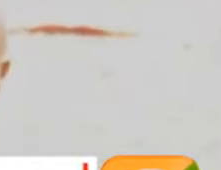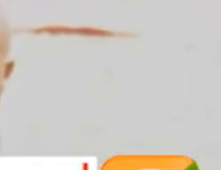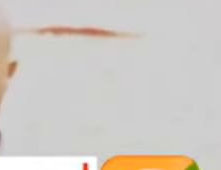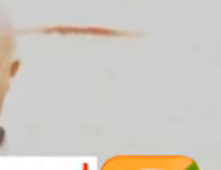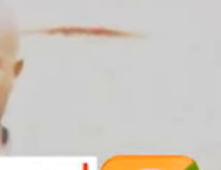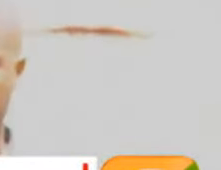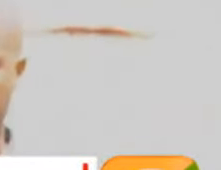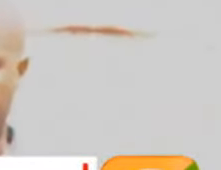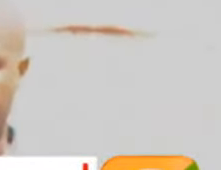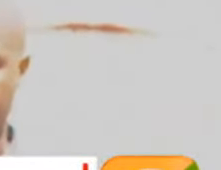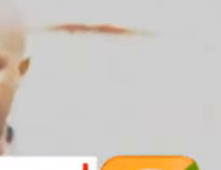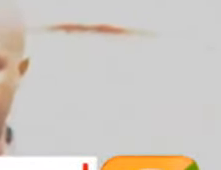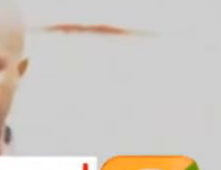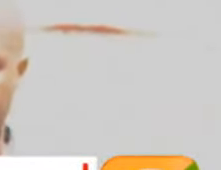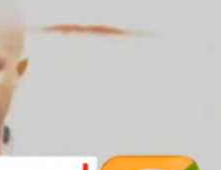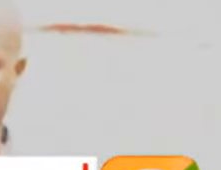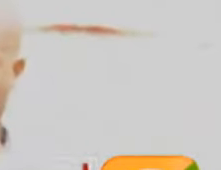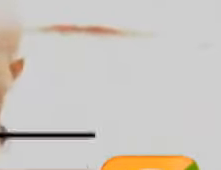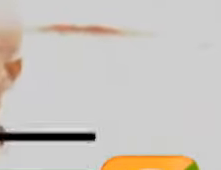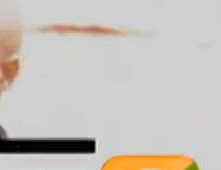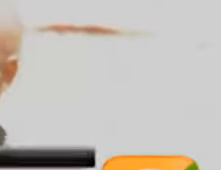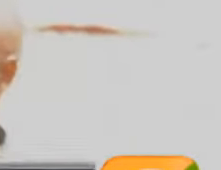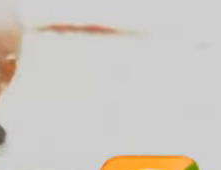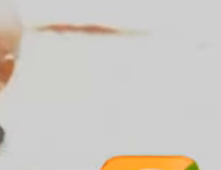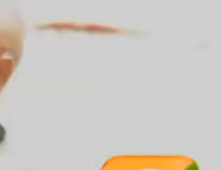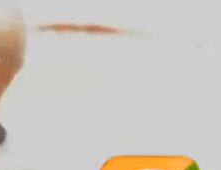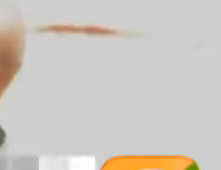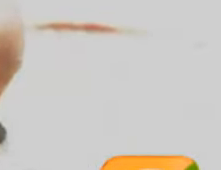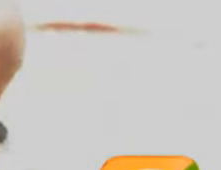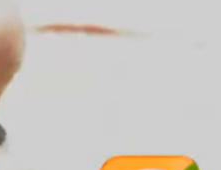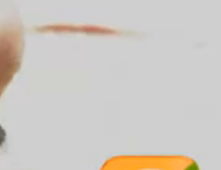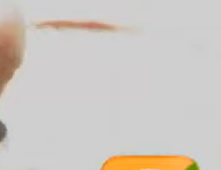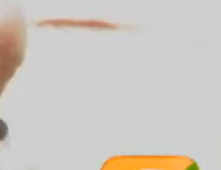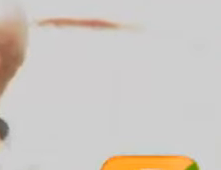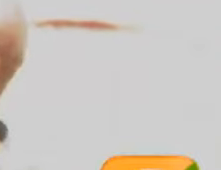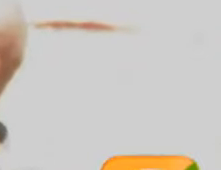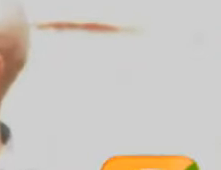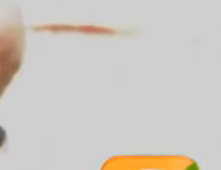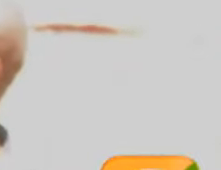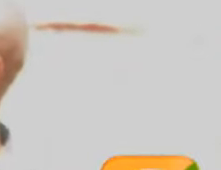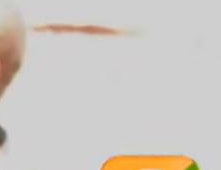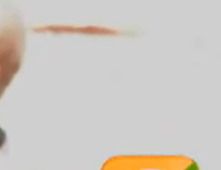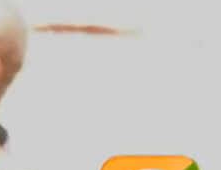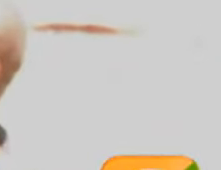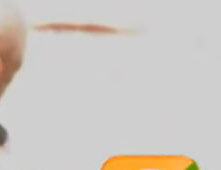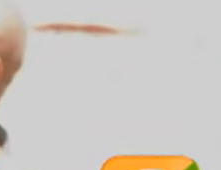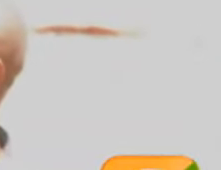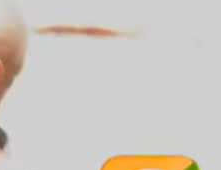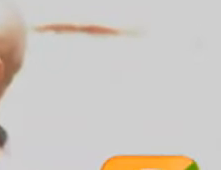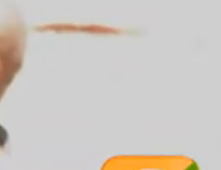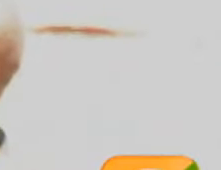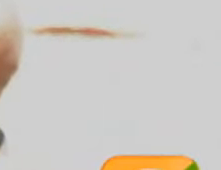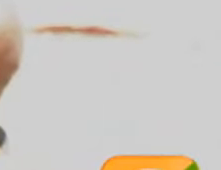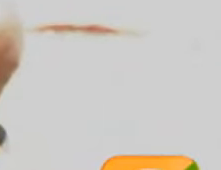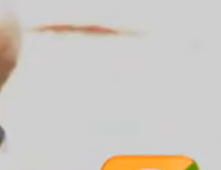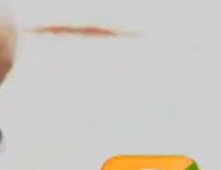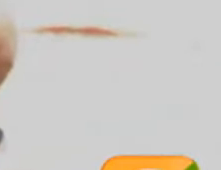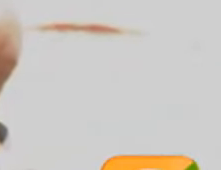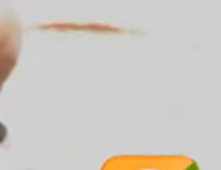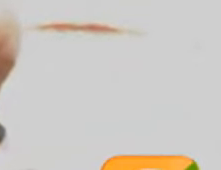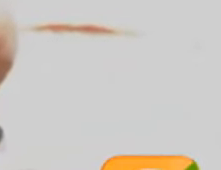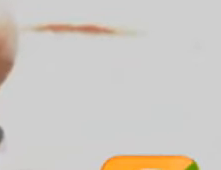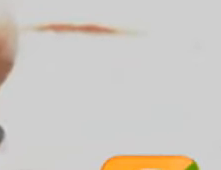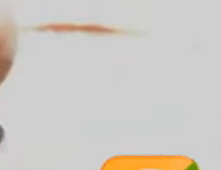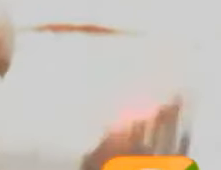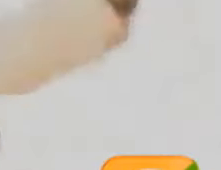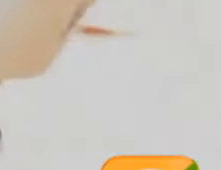mandates me to explain if there is a problem if we cannot raise money to do